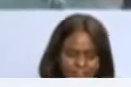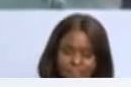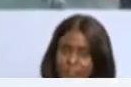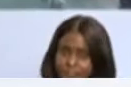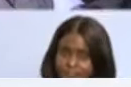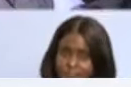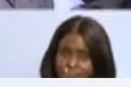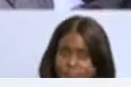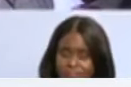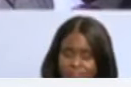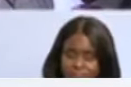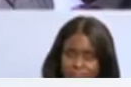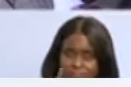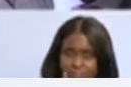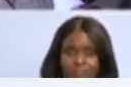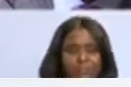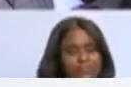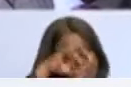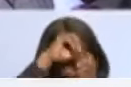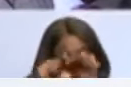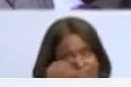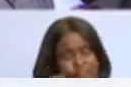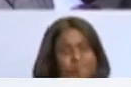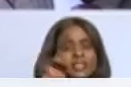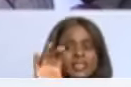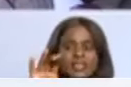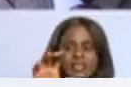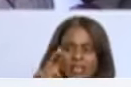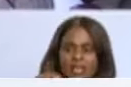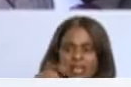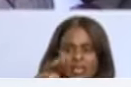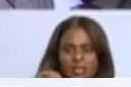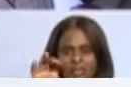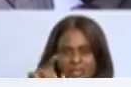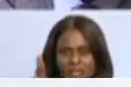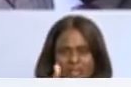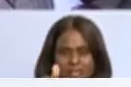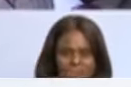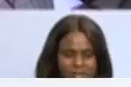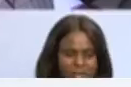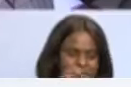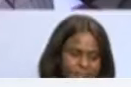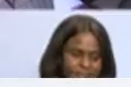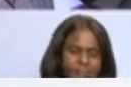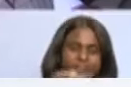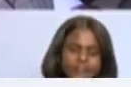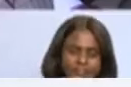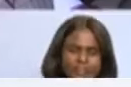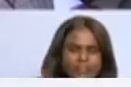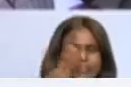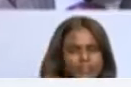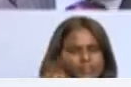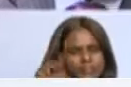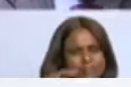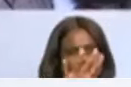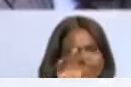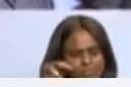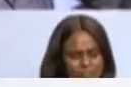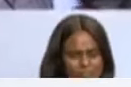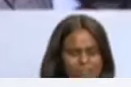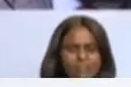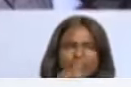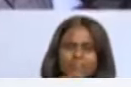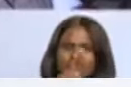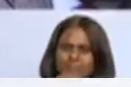Metal Mining Corporation, CNMC, has begun investing US $500 million